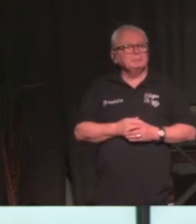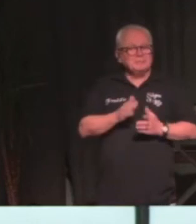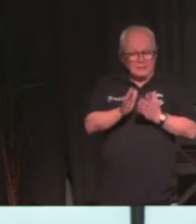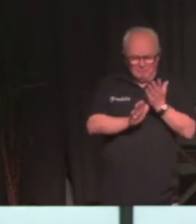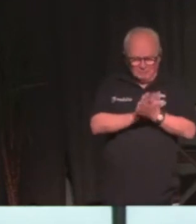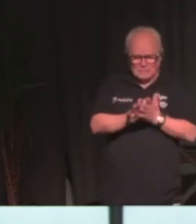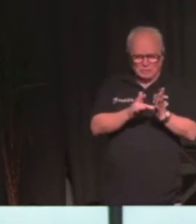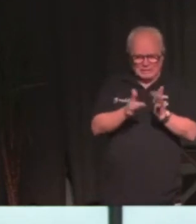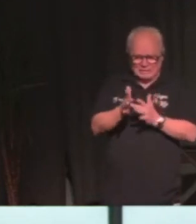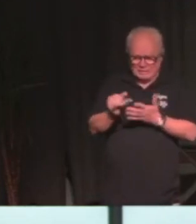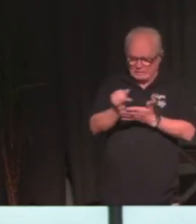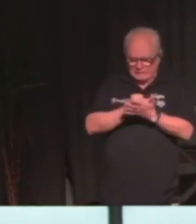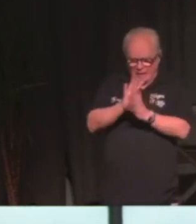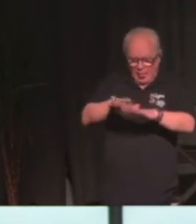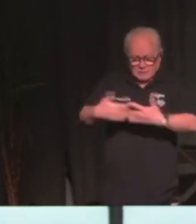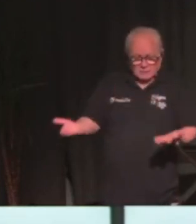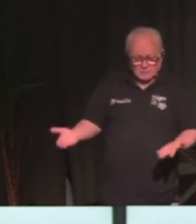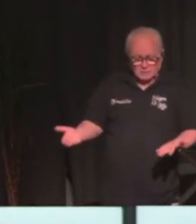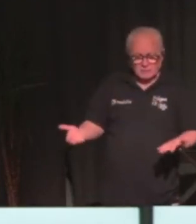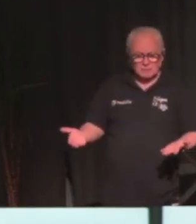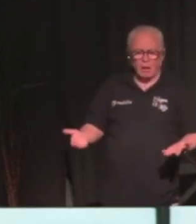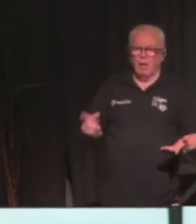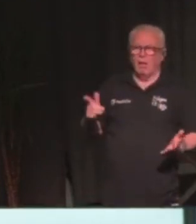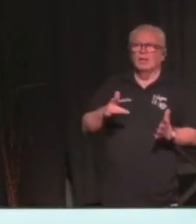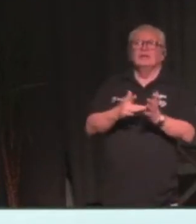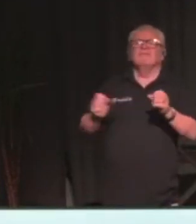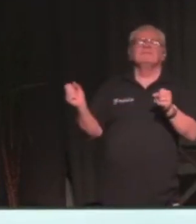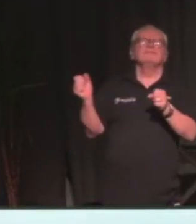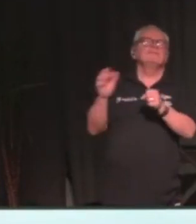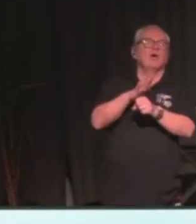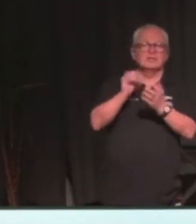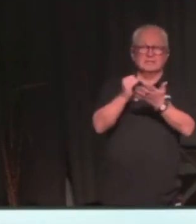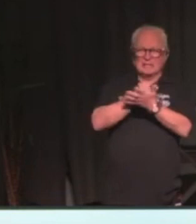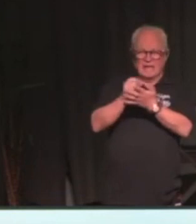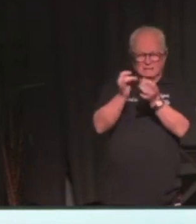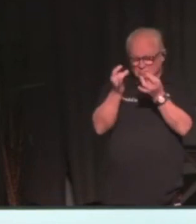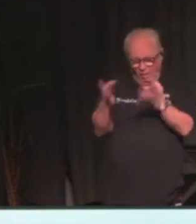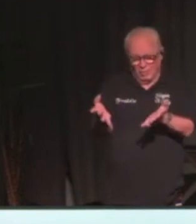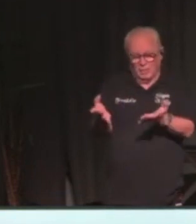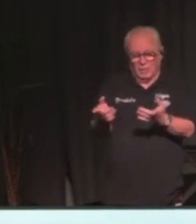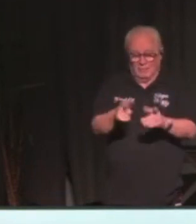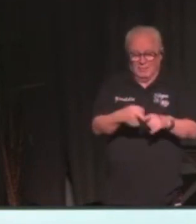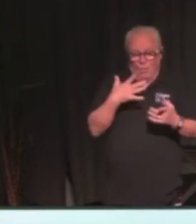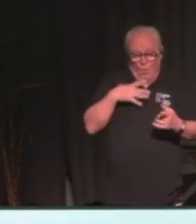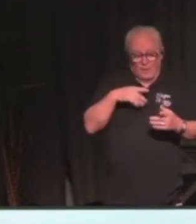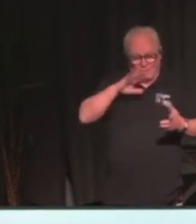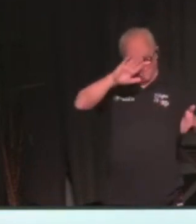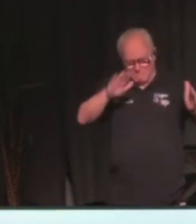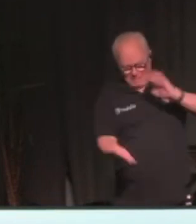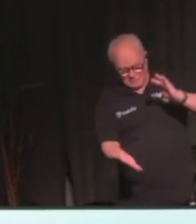He was sinless. He was absolutely sinless. He was to be baptized in water. Now,